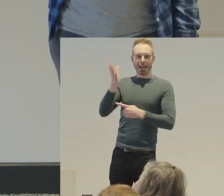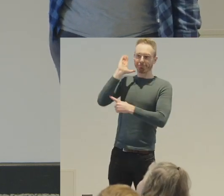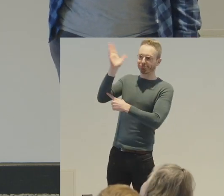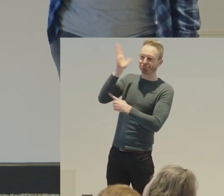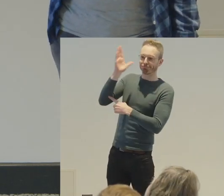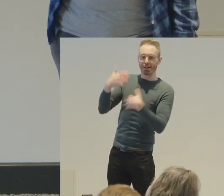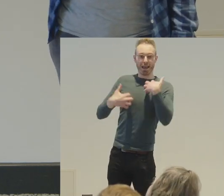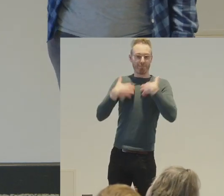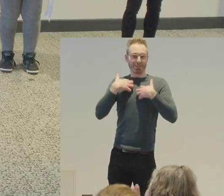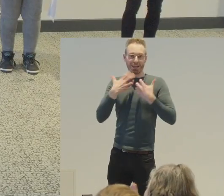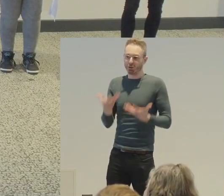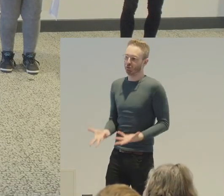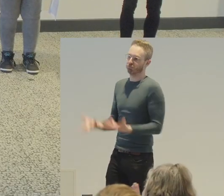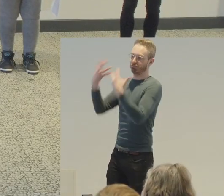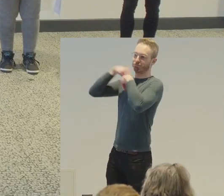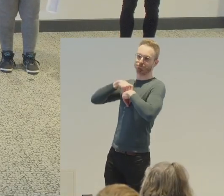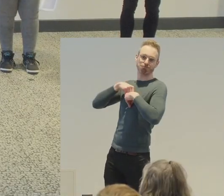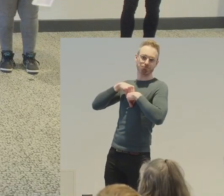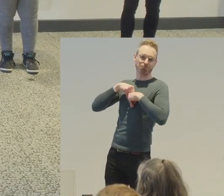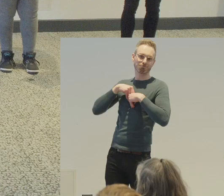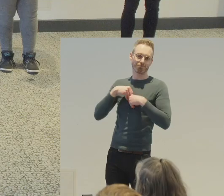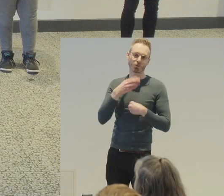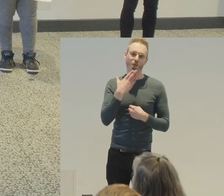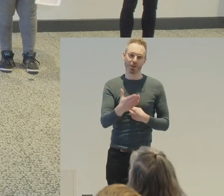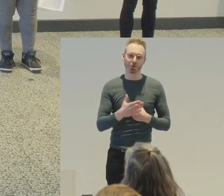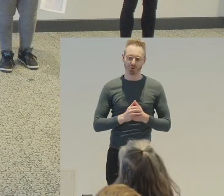Thank you. Thank you, Matt. Thank you.